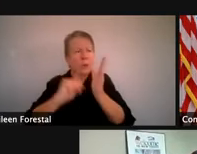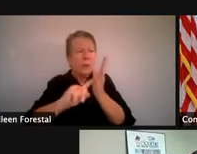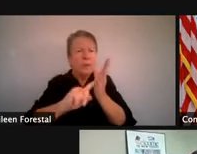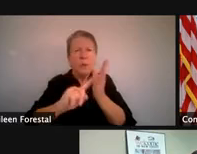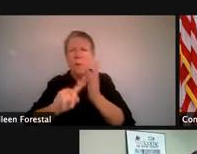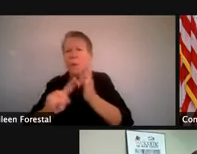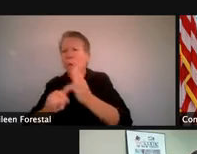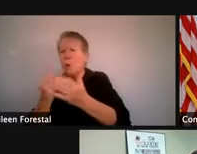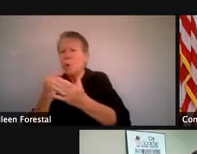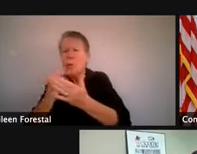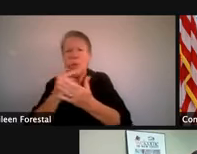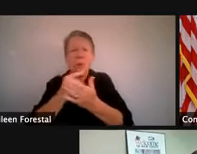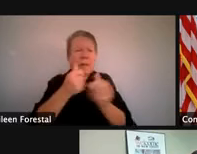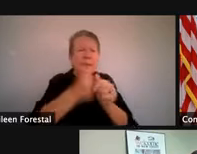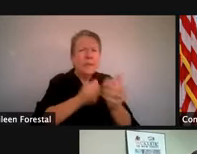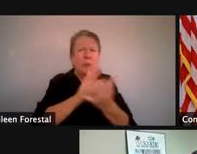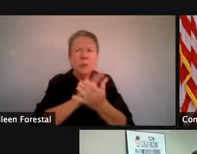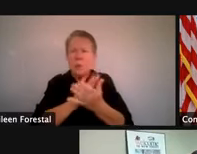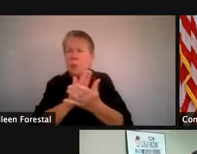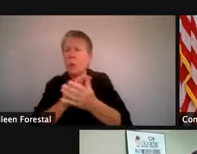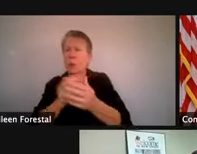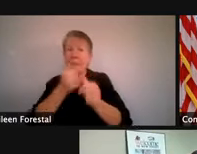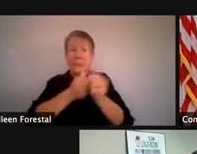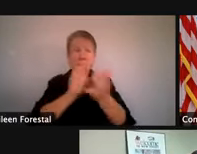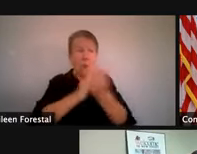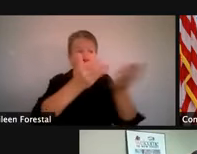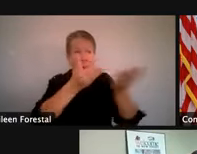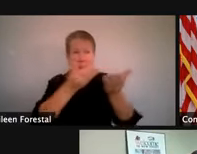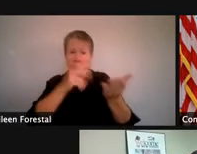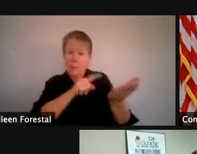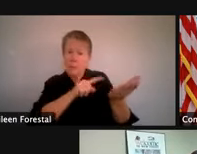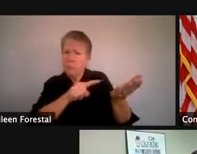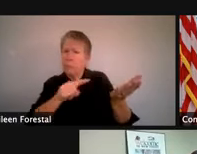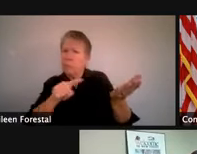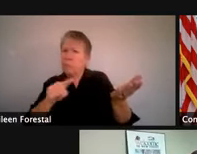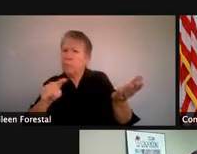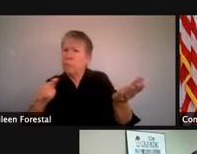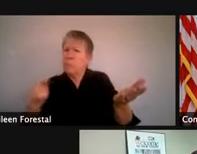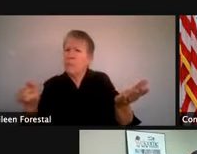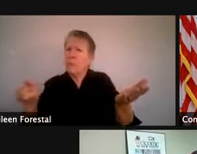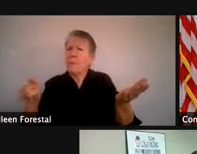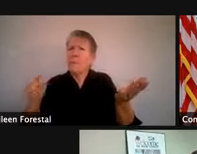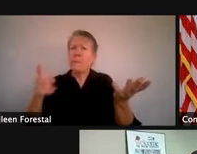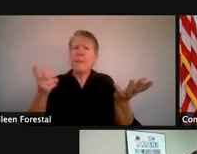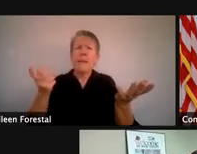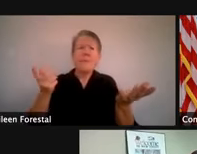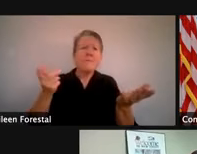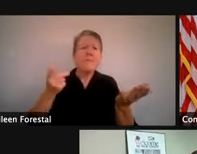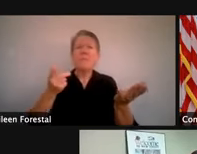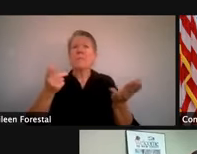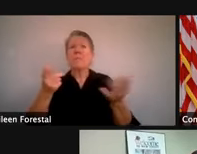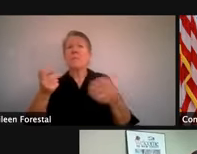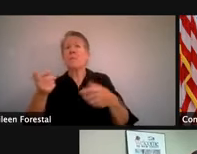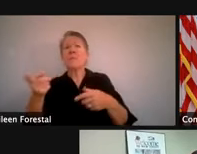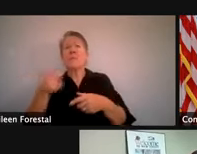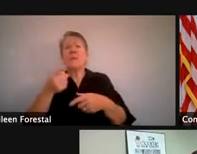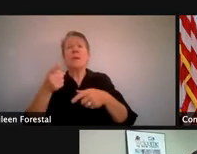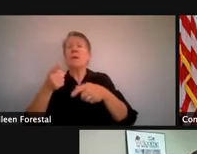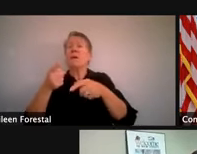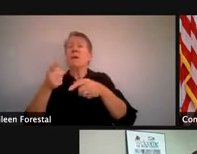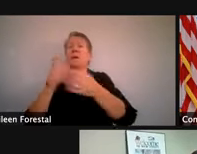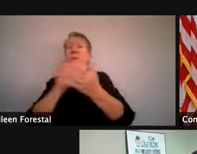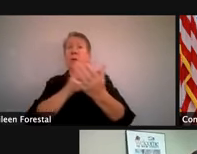their reopening. And if you weren't going to be at a minimum in hybrid mode, you had to